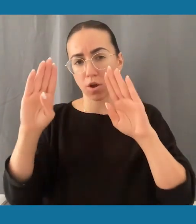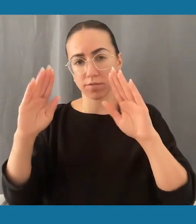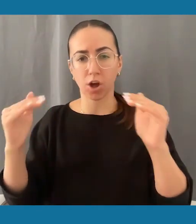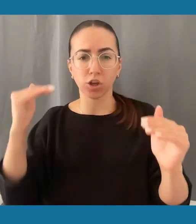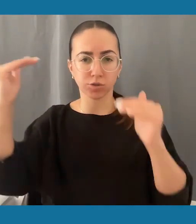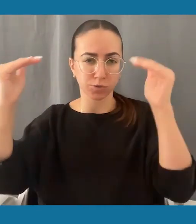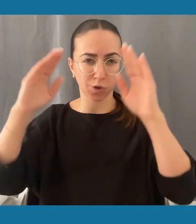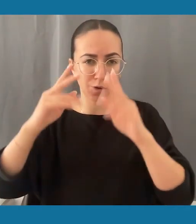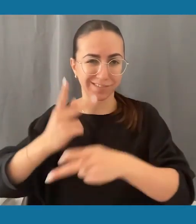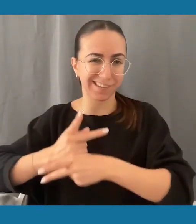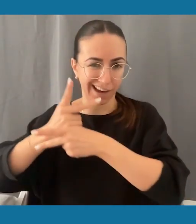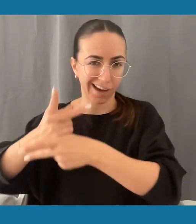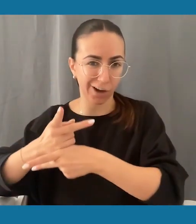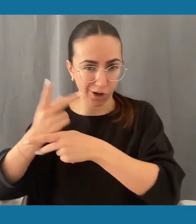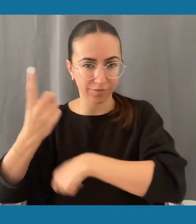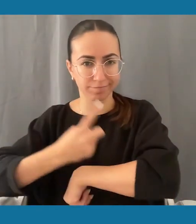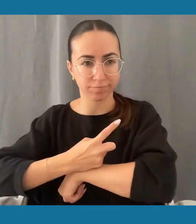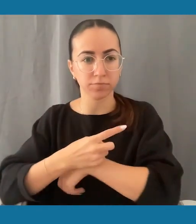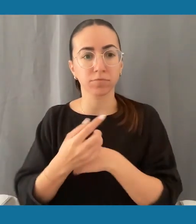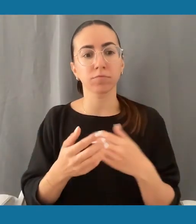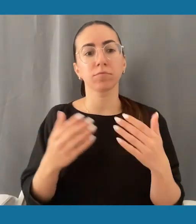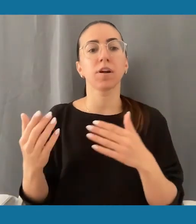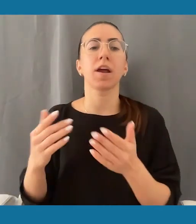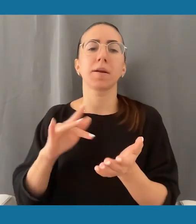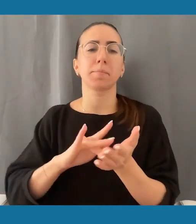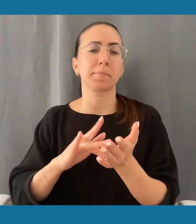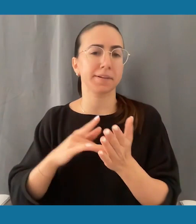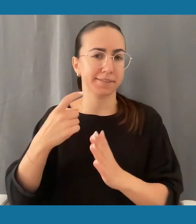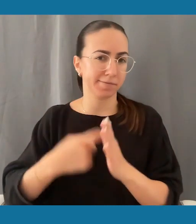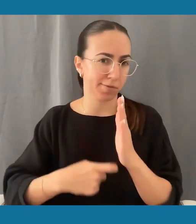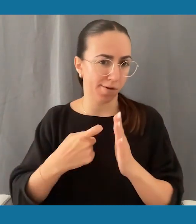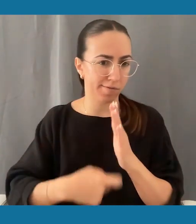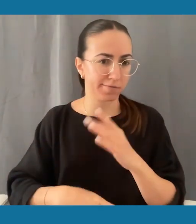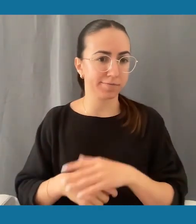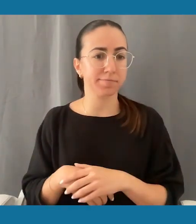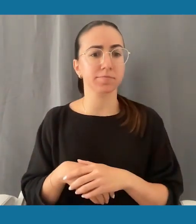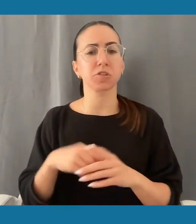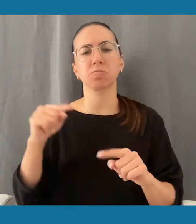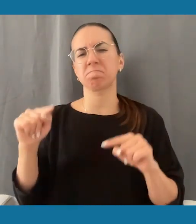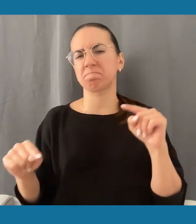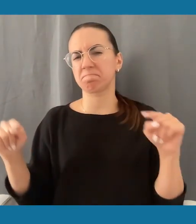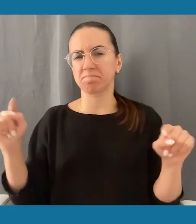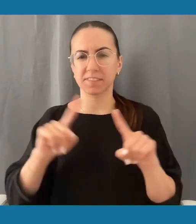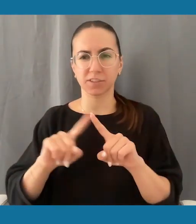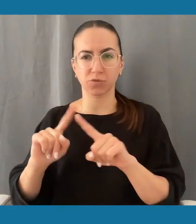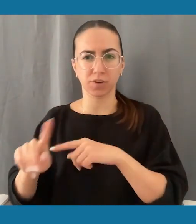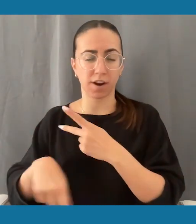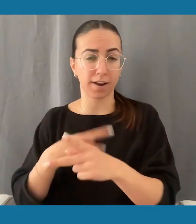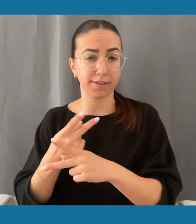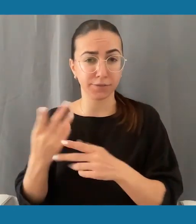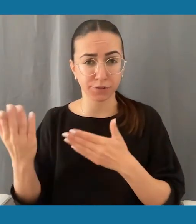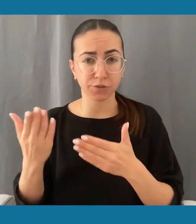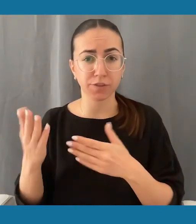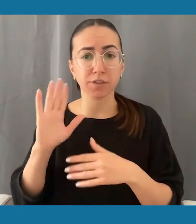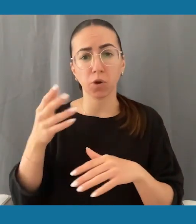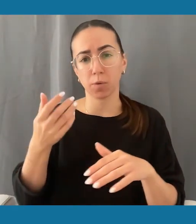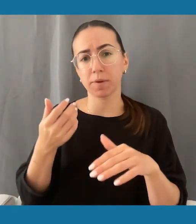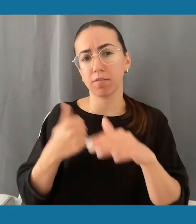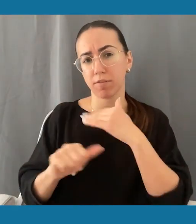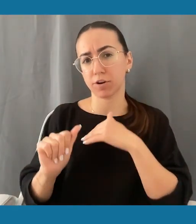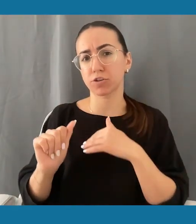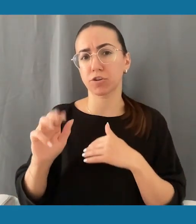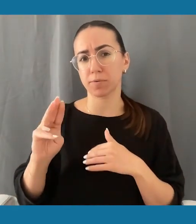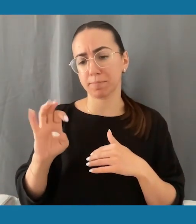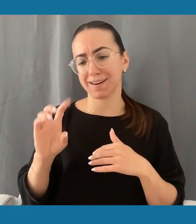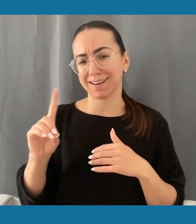daycare, and prescription drug costs. So there are a variety of different services that may be covered under Medicaid, which is why